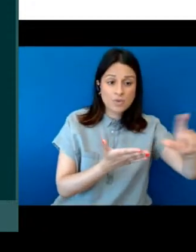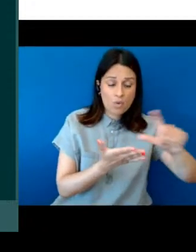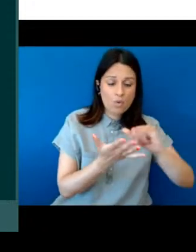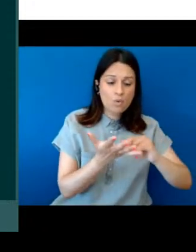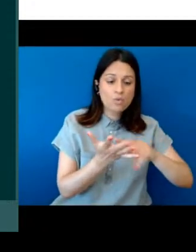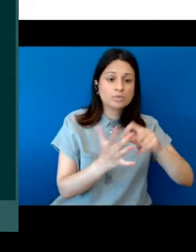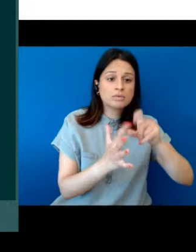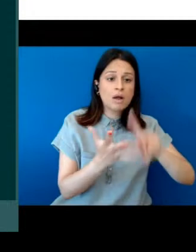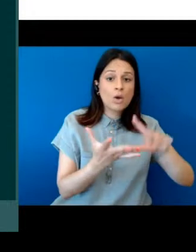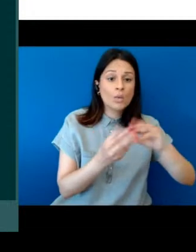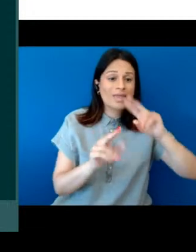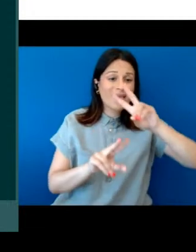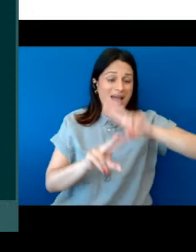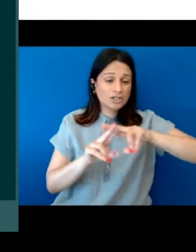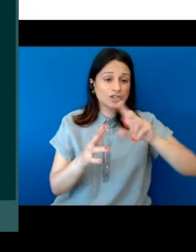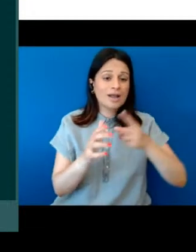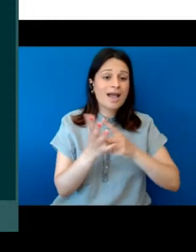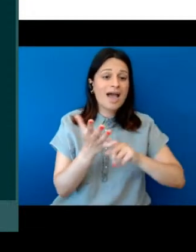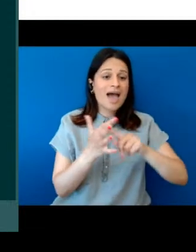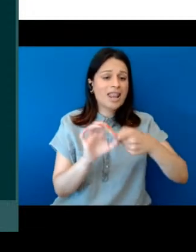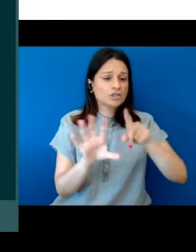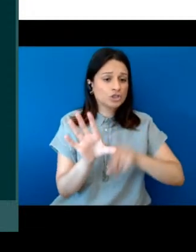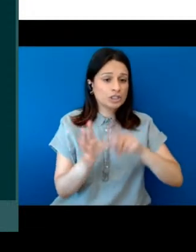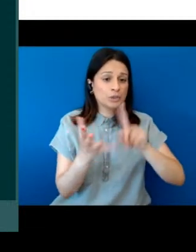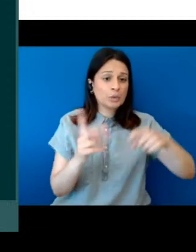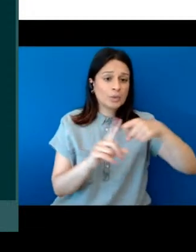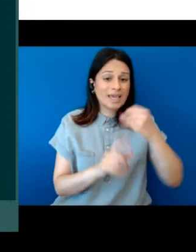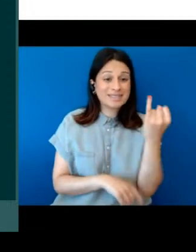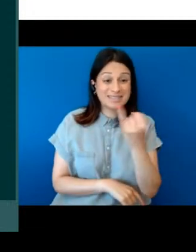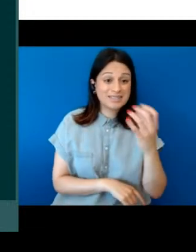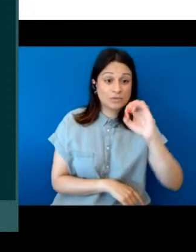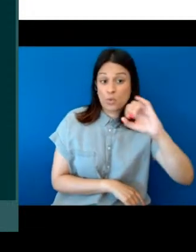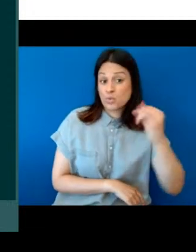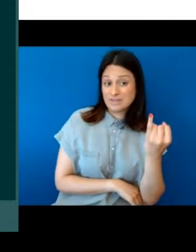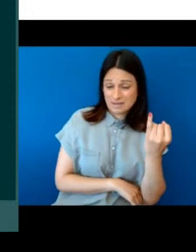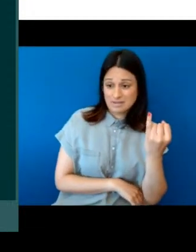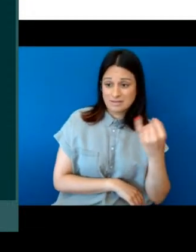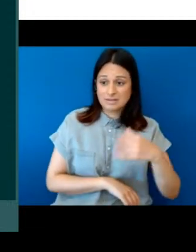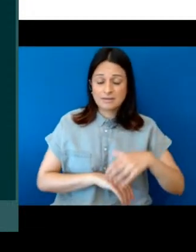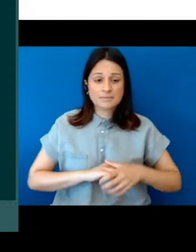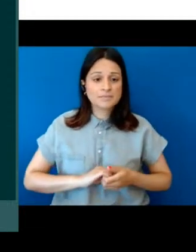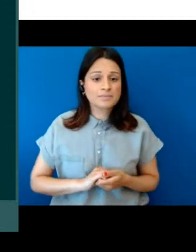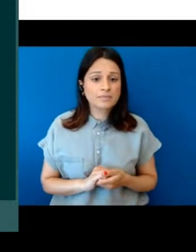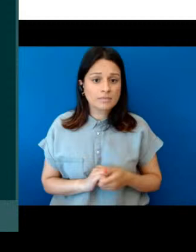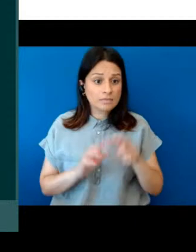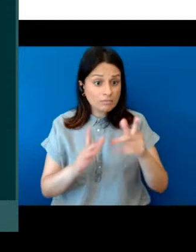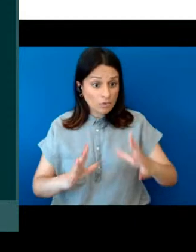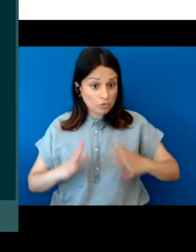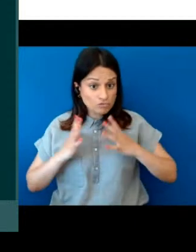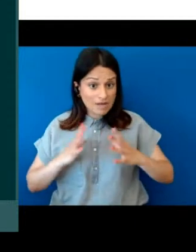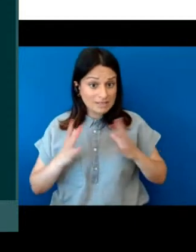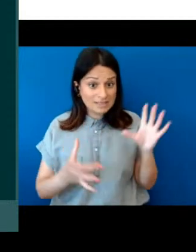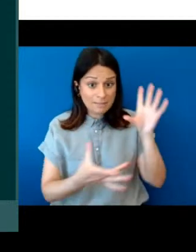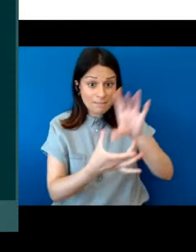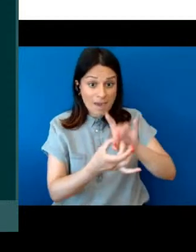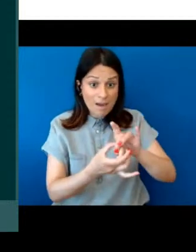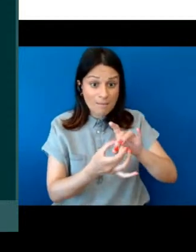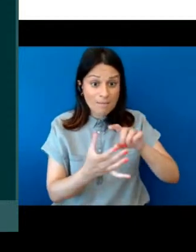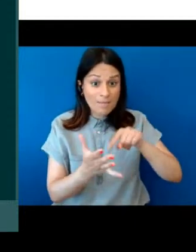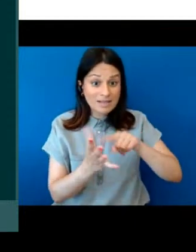hashtag AllergyUK 1606. Are you ready to join us, Dr.